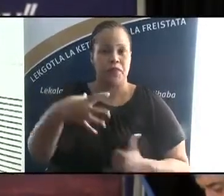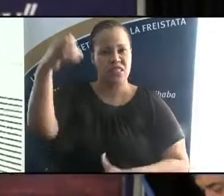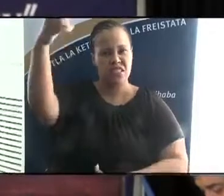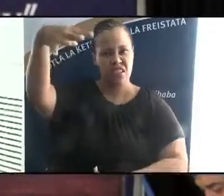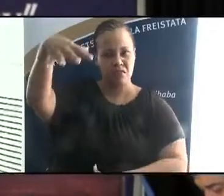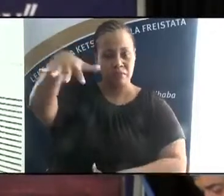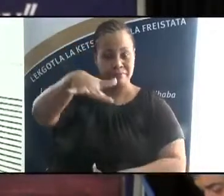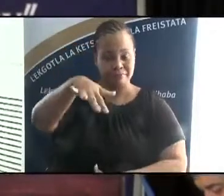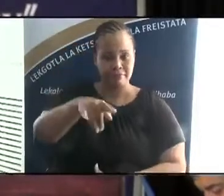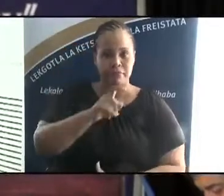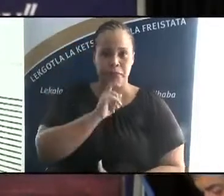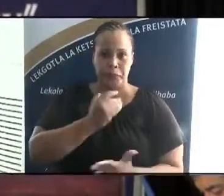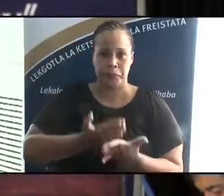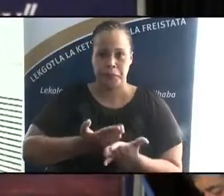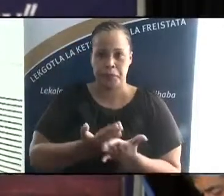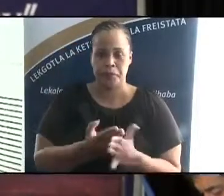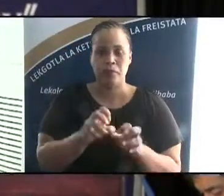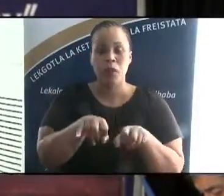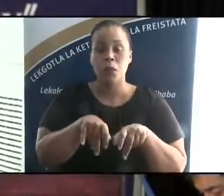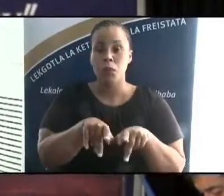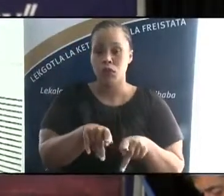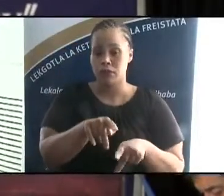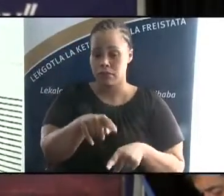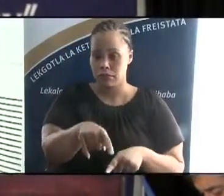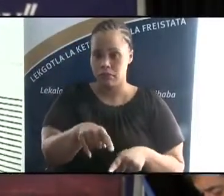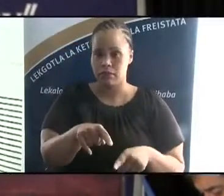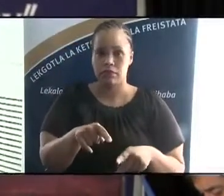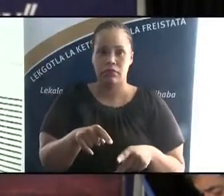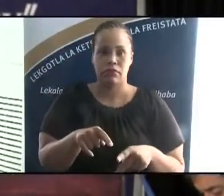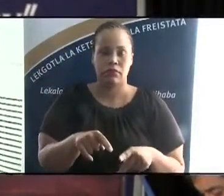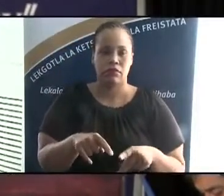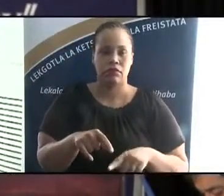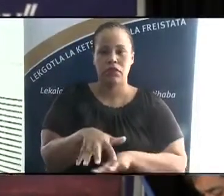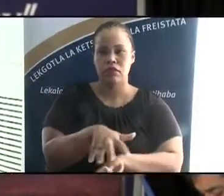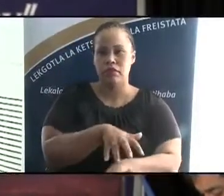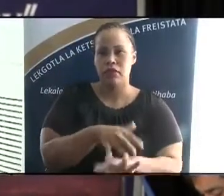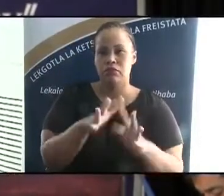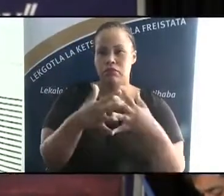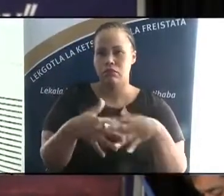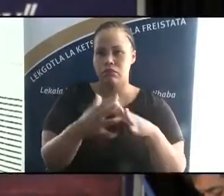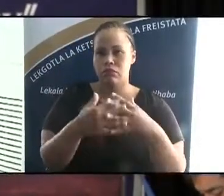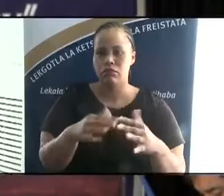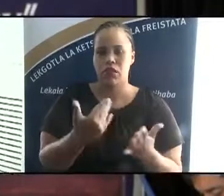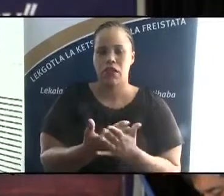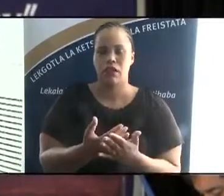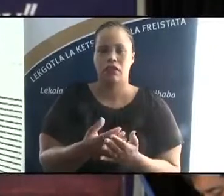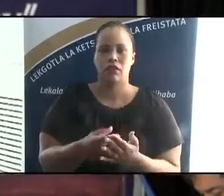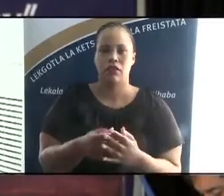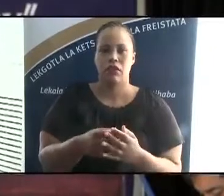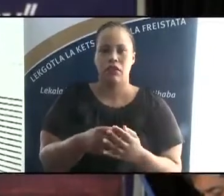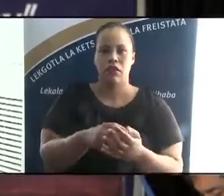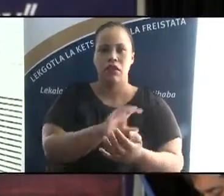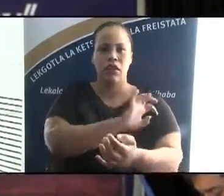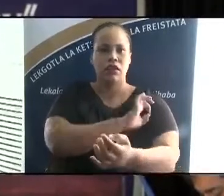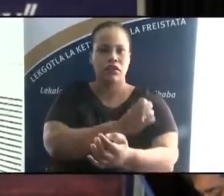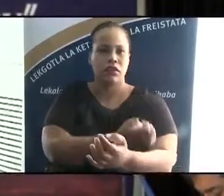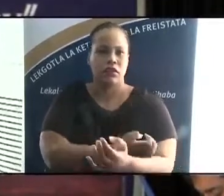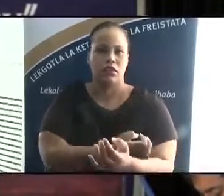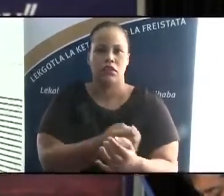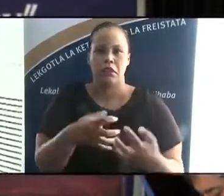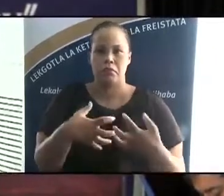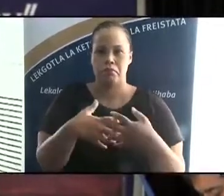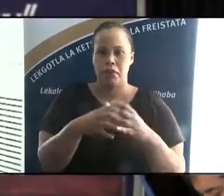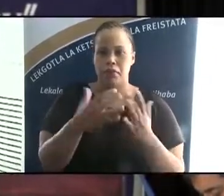Opportunity in this area are mixed farming opportunity, renewable energy and energy saving data